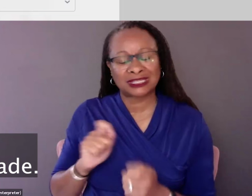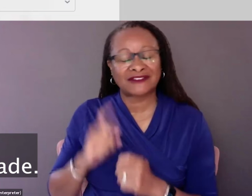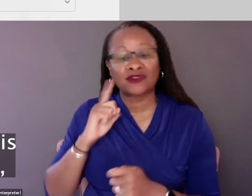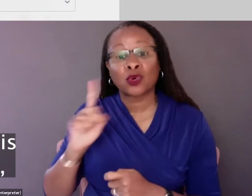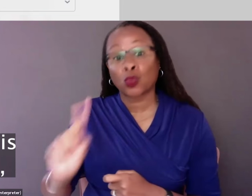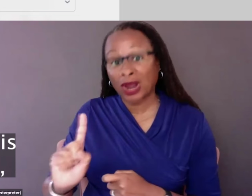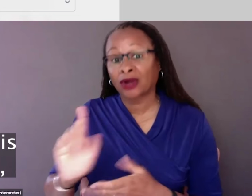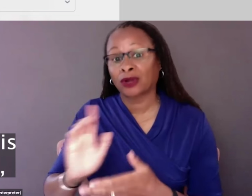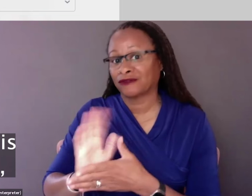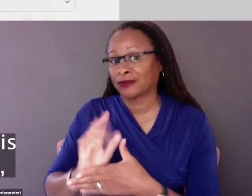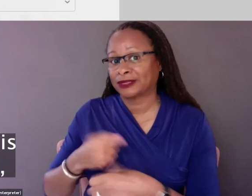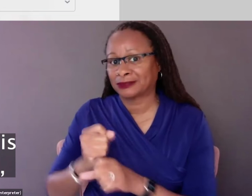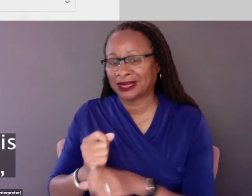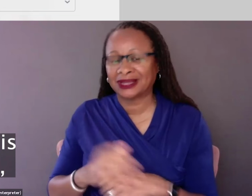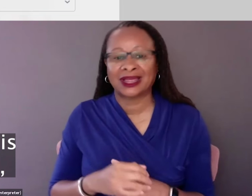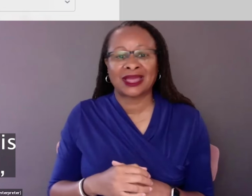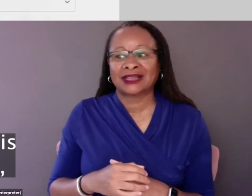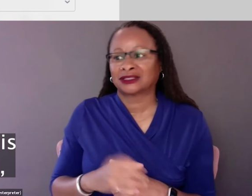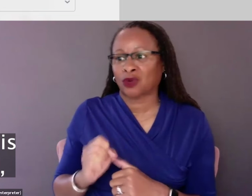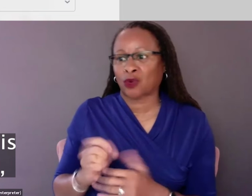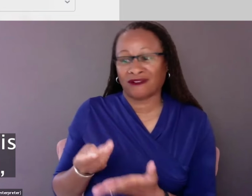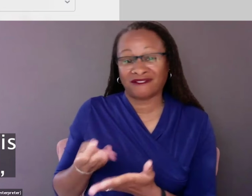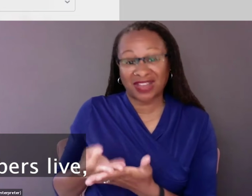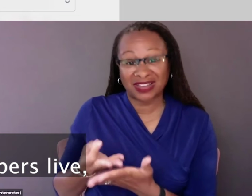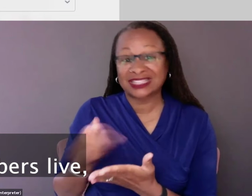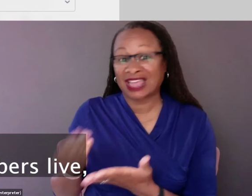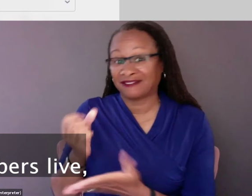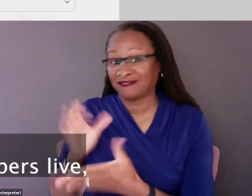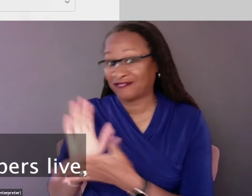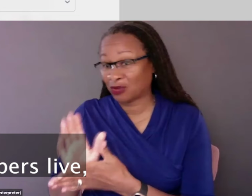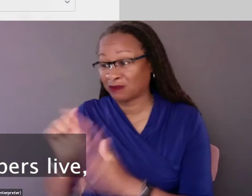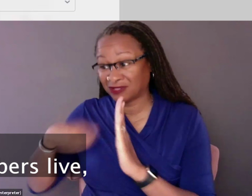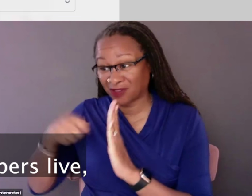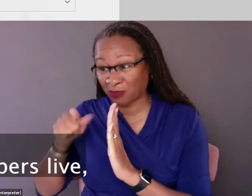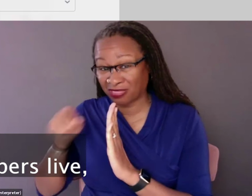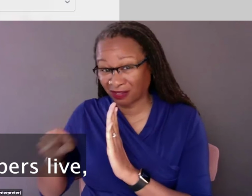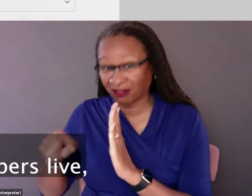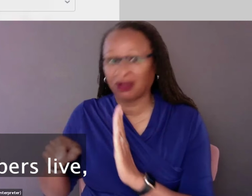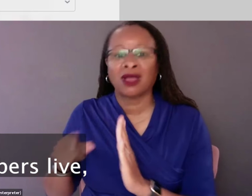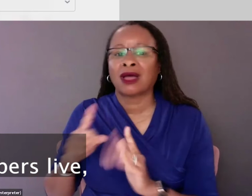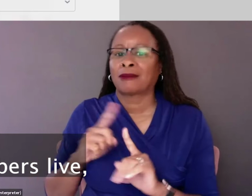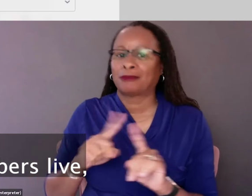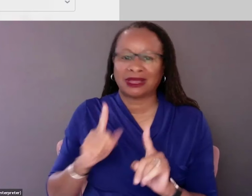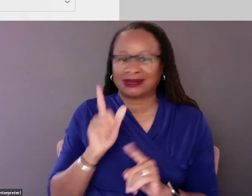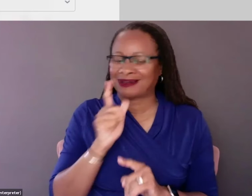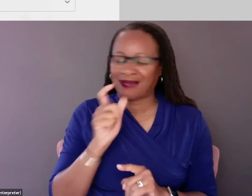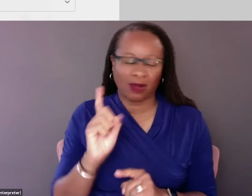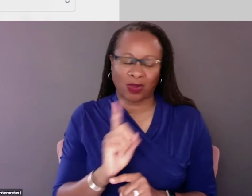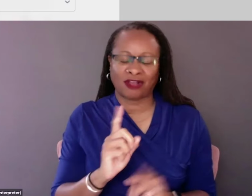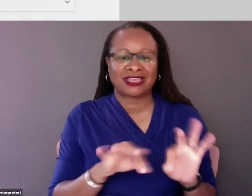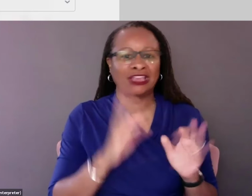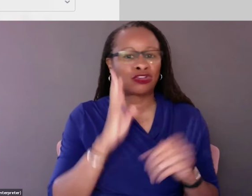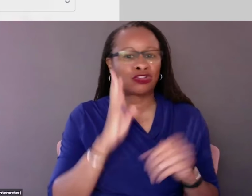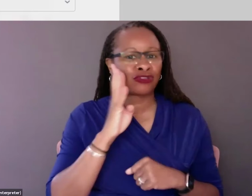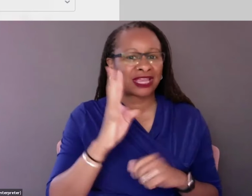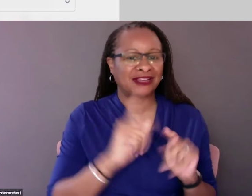being made, so it can be where the film is being financed and filmed, but it shouldn't be where the key creative team members live, because we'll ask for